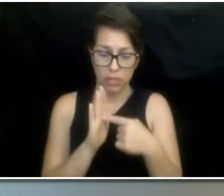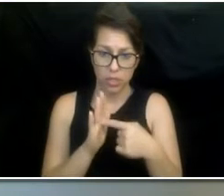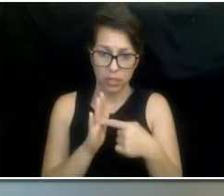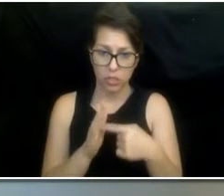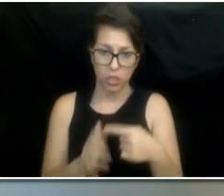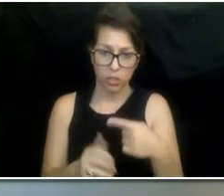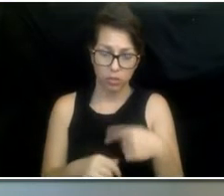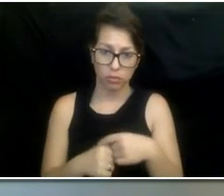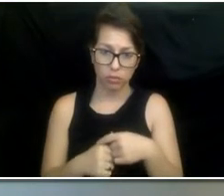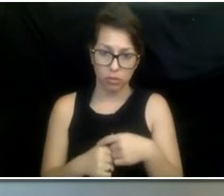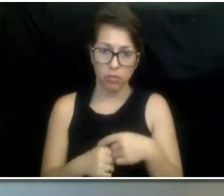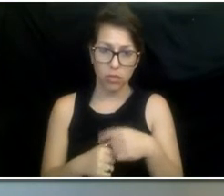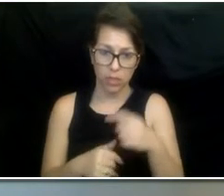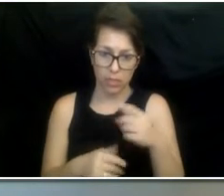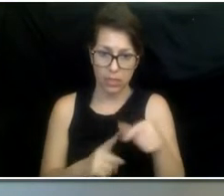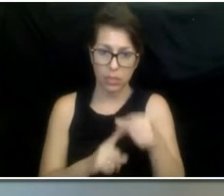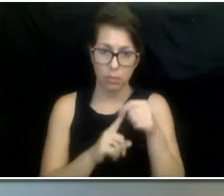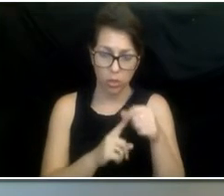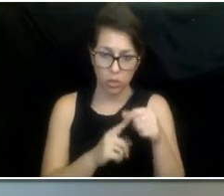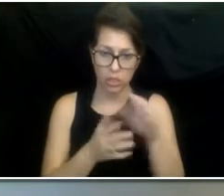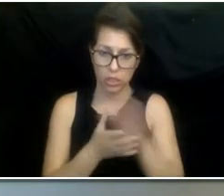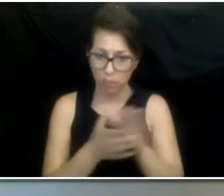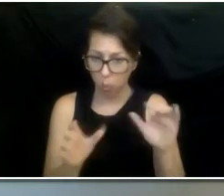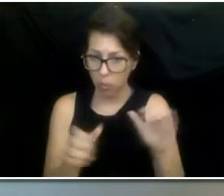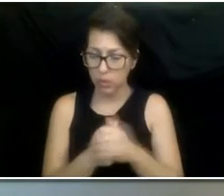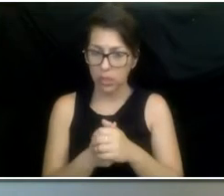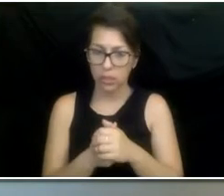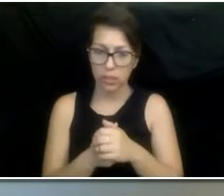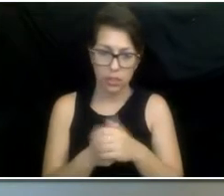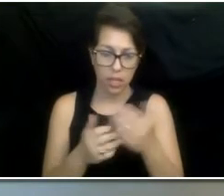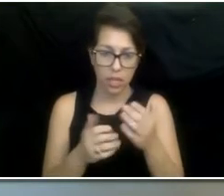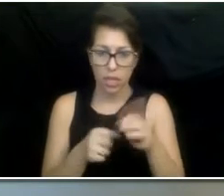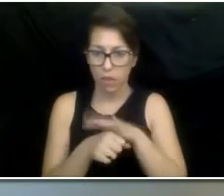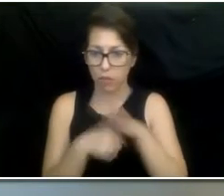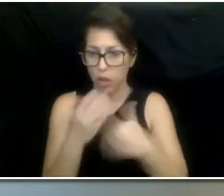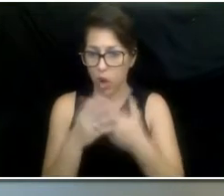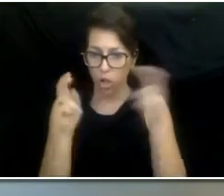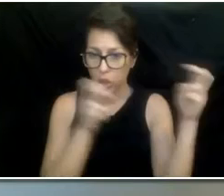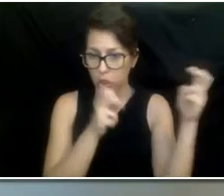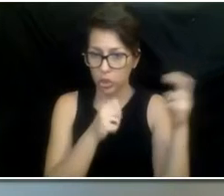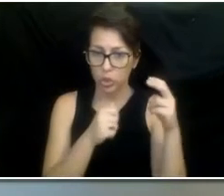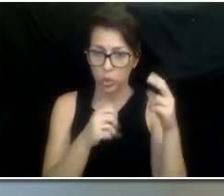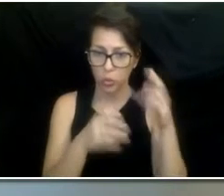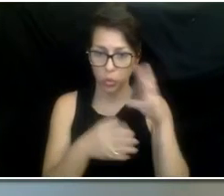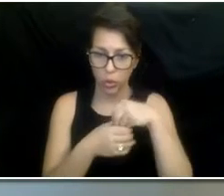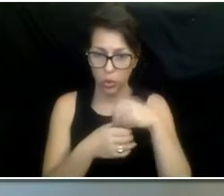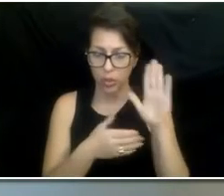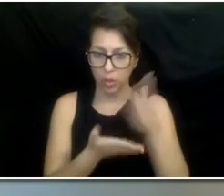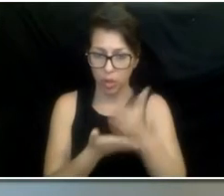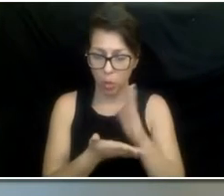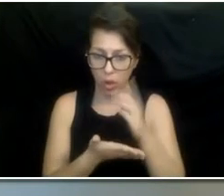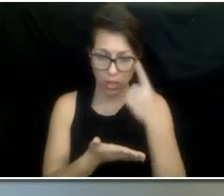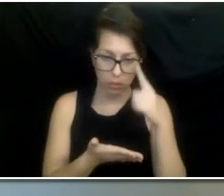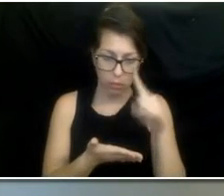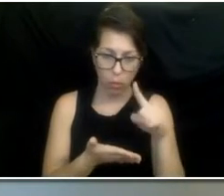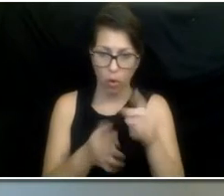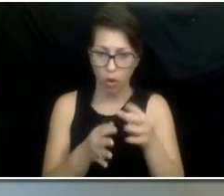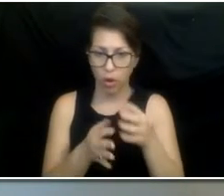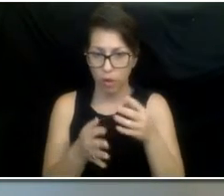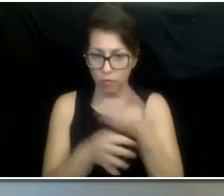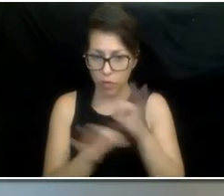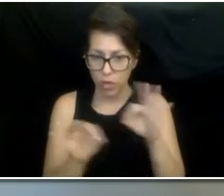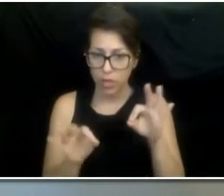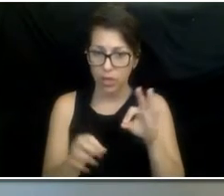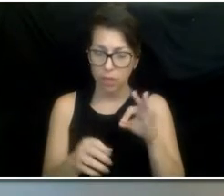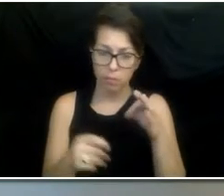including the right to continue to occupy their homes and apartments maintain their leases and other benefits while divorcing from their